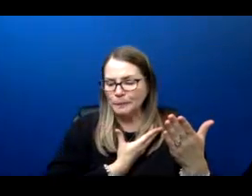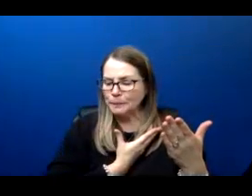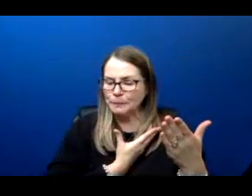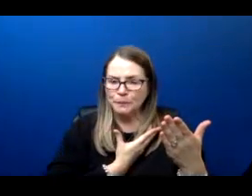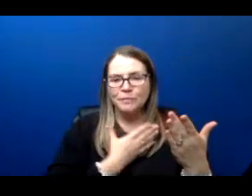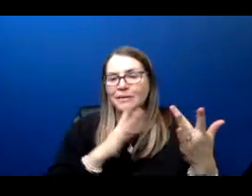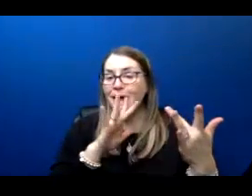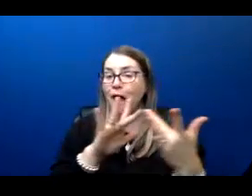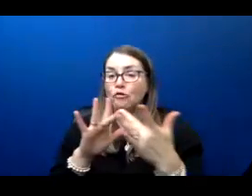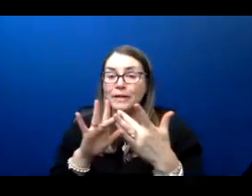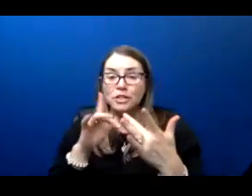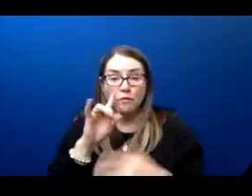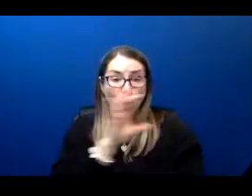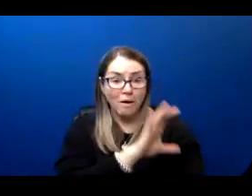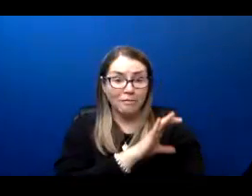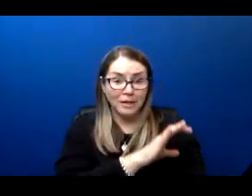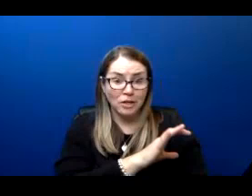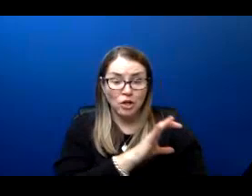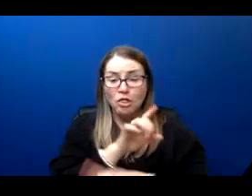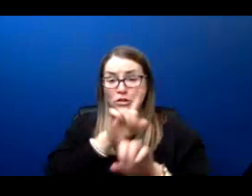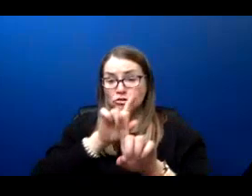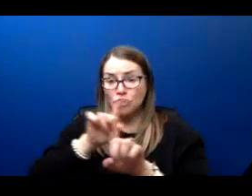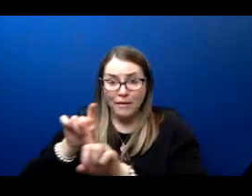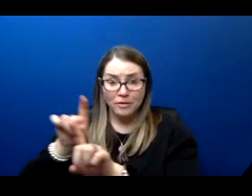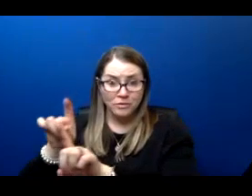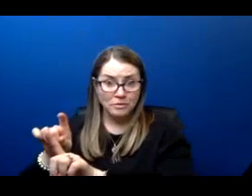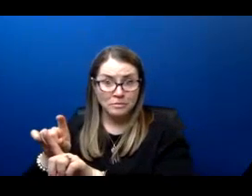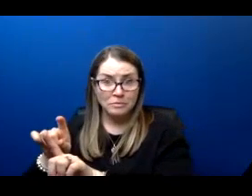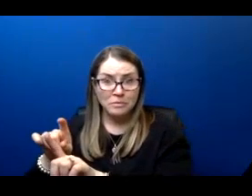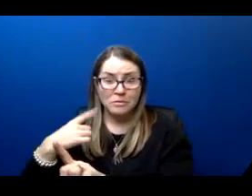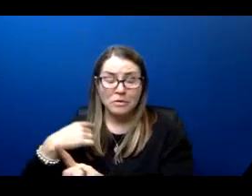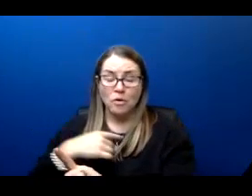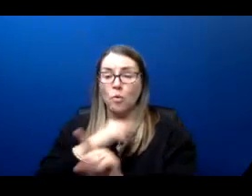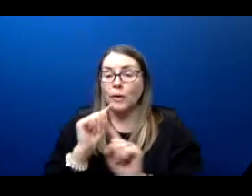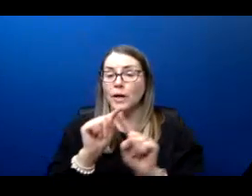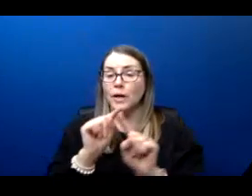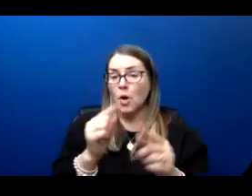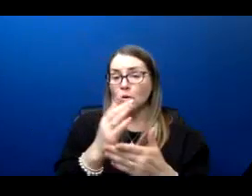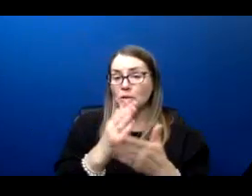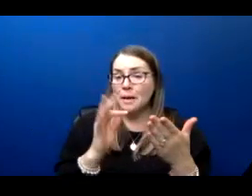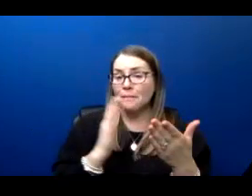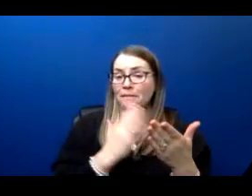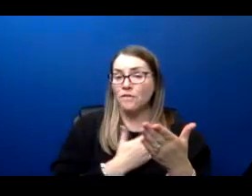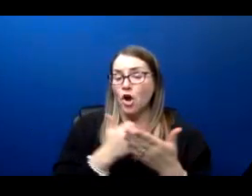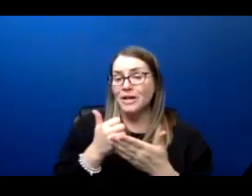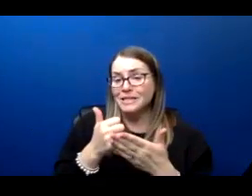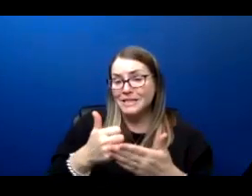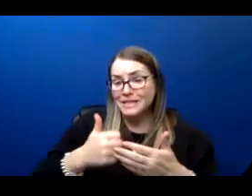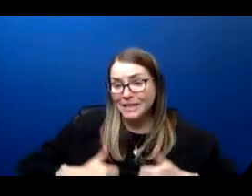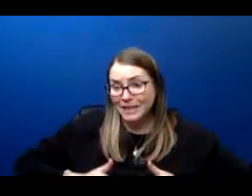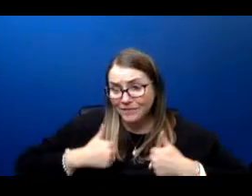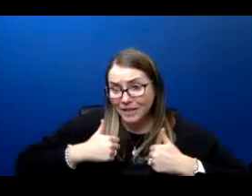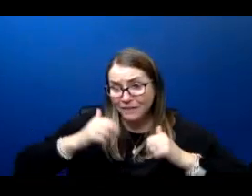outreach for clinical trial diversification activities. We go to some of our assisted living facilities and